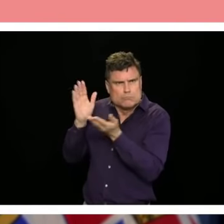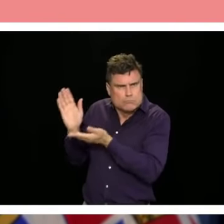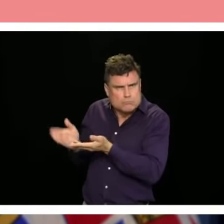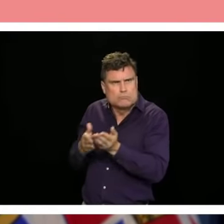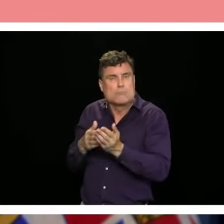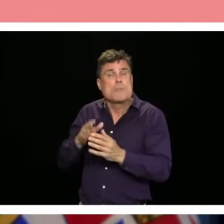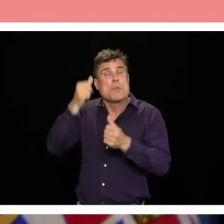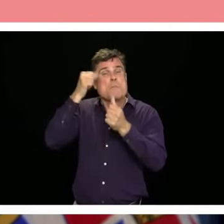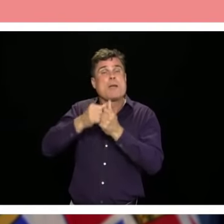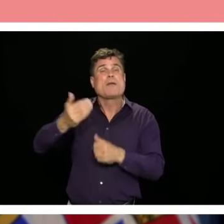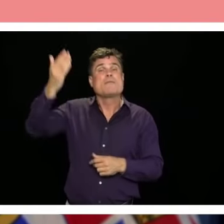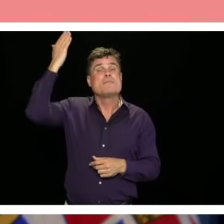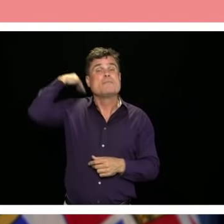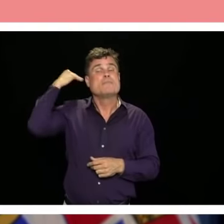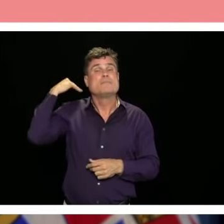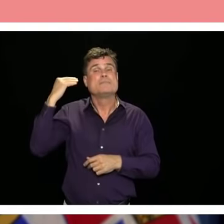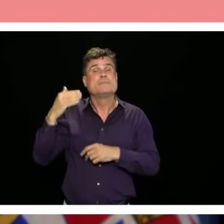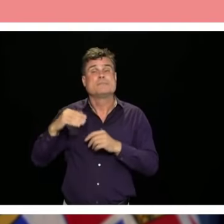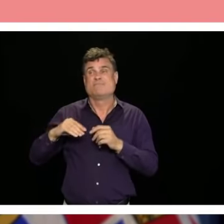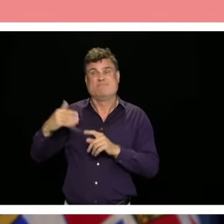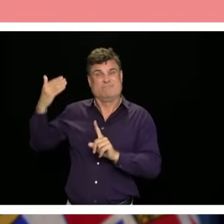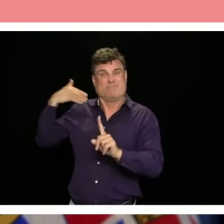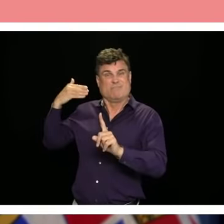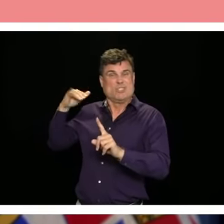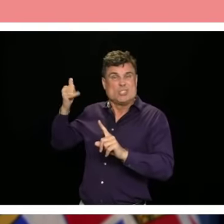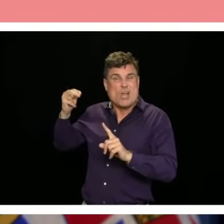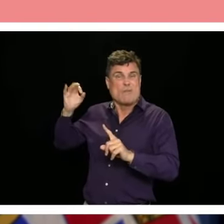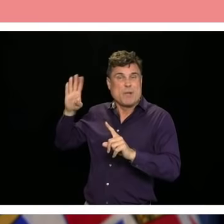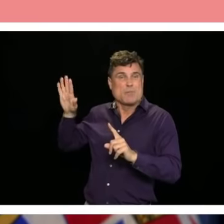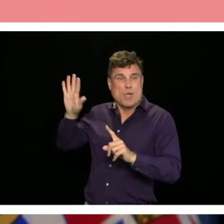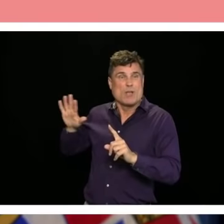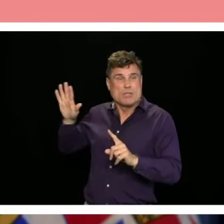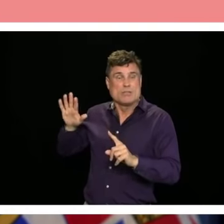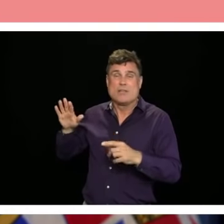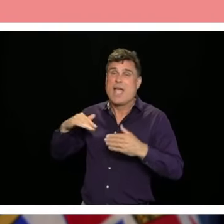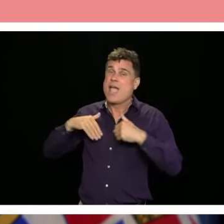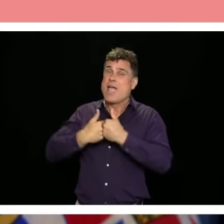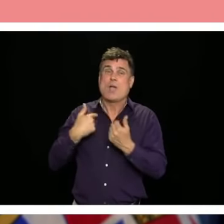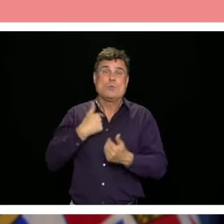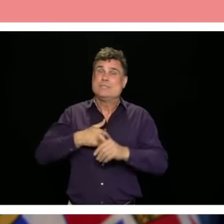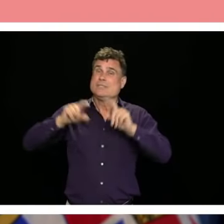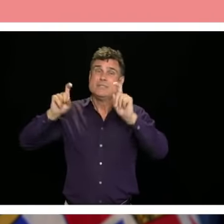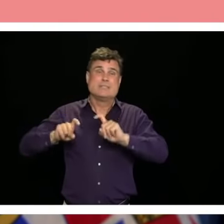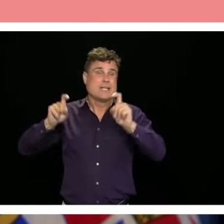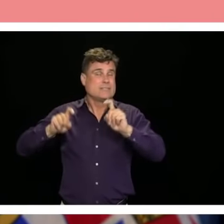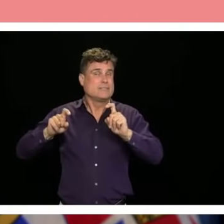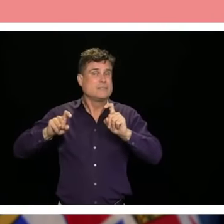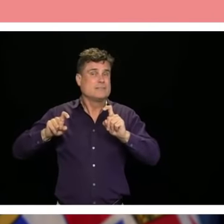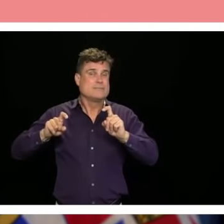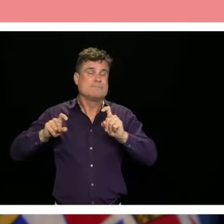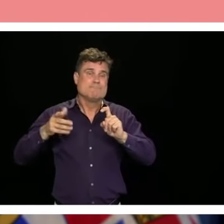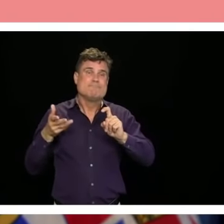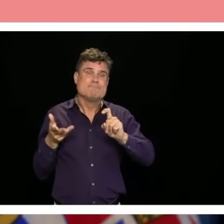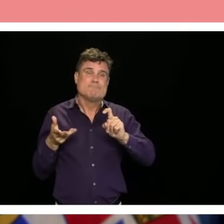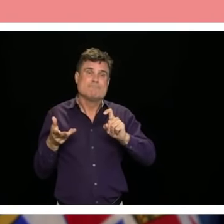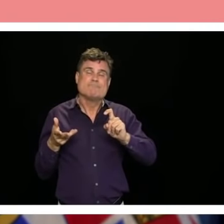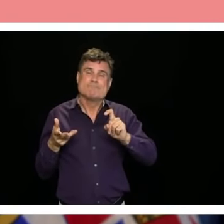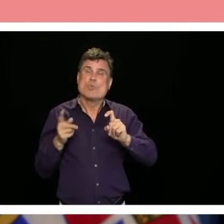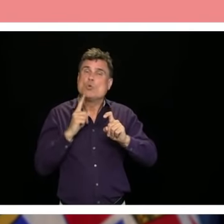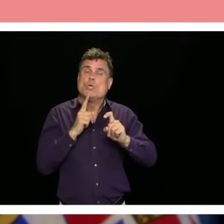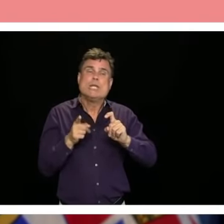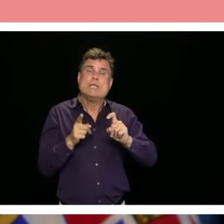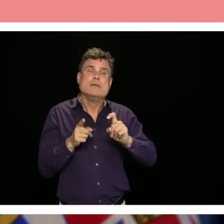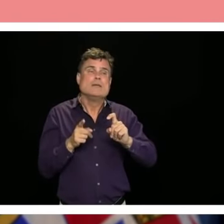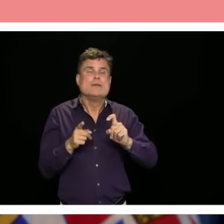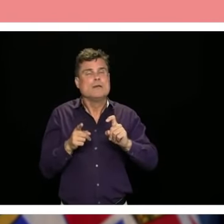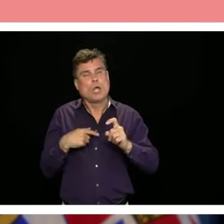self-isolate. And we in public health made sure that people who came in who had symptoms were tested, that we